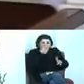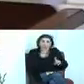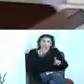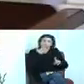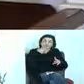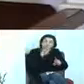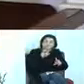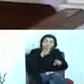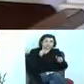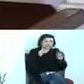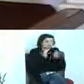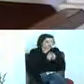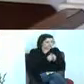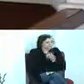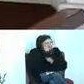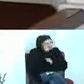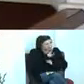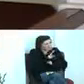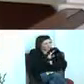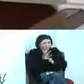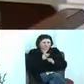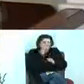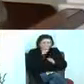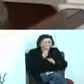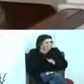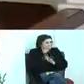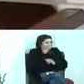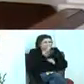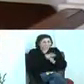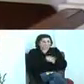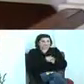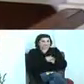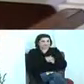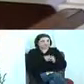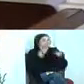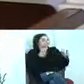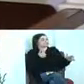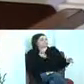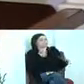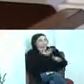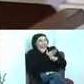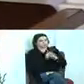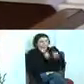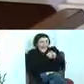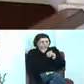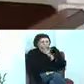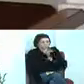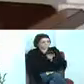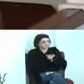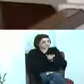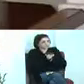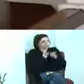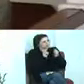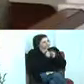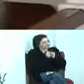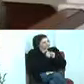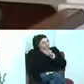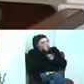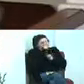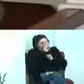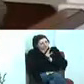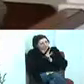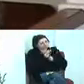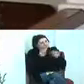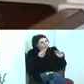isn't one. So allow me to share with you how God can fix the